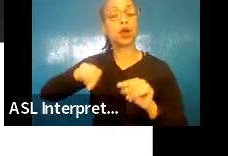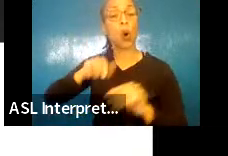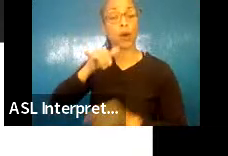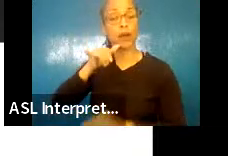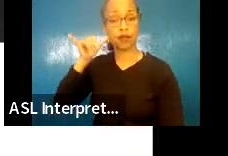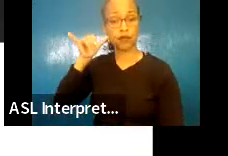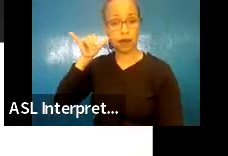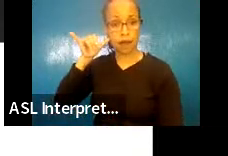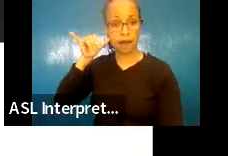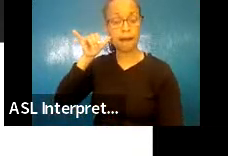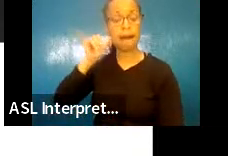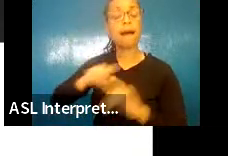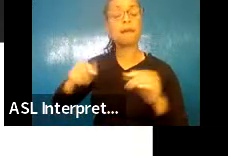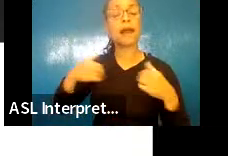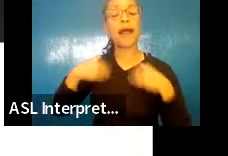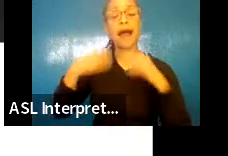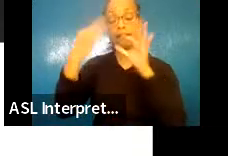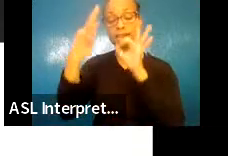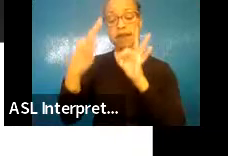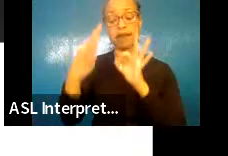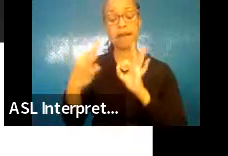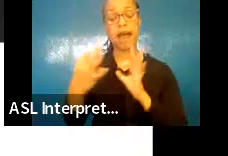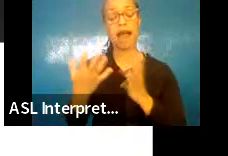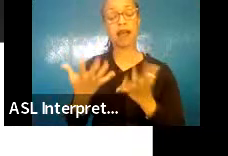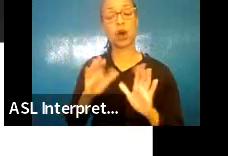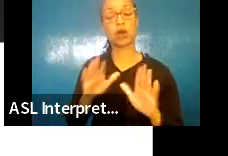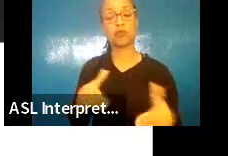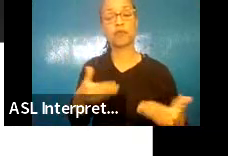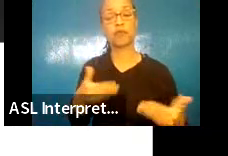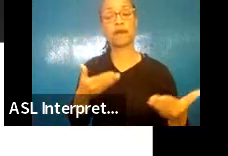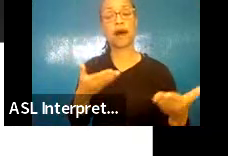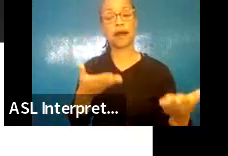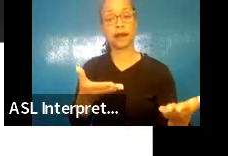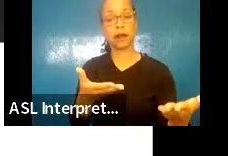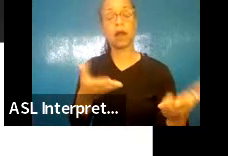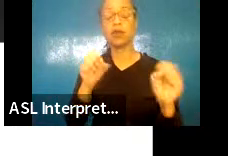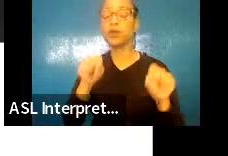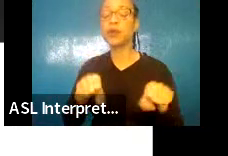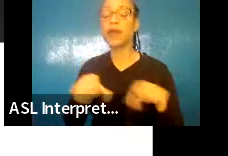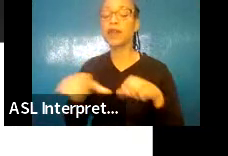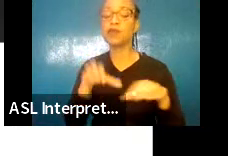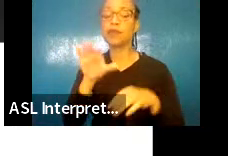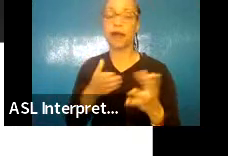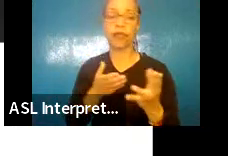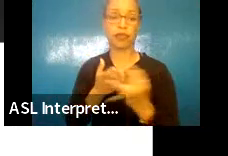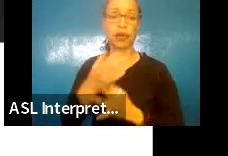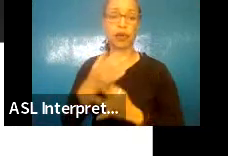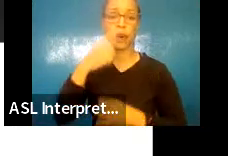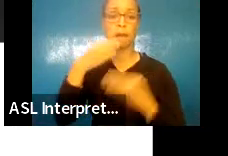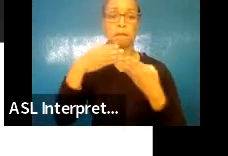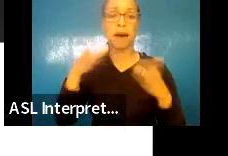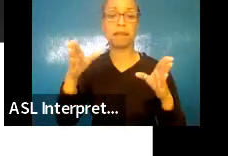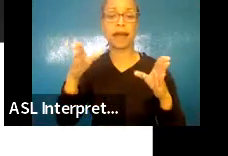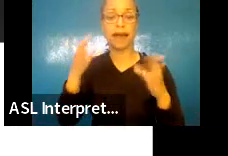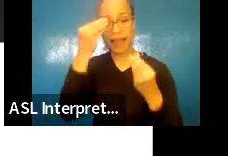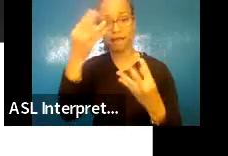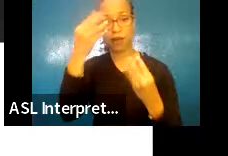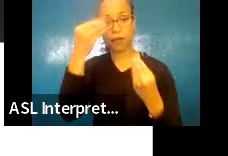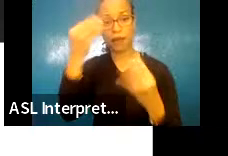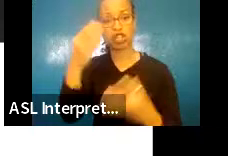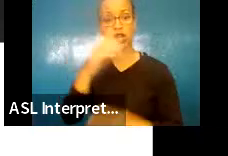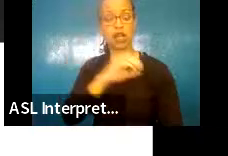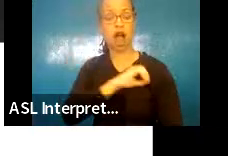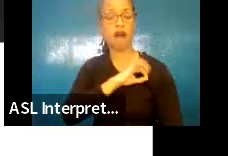have some feedback that you'd like to provide. You could do so through the public information officer. I think we have